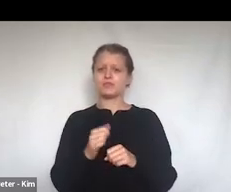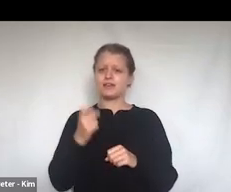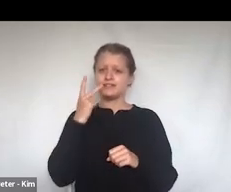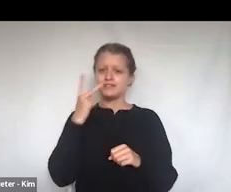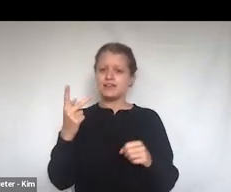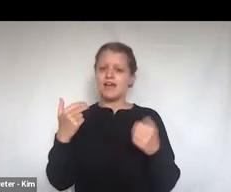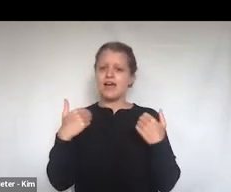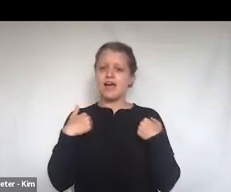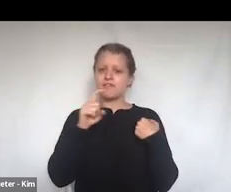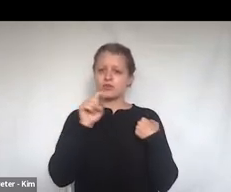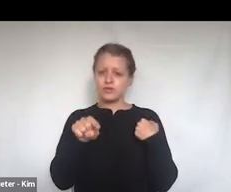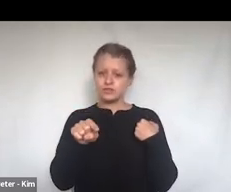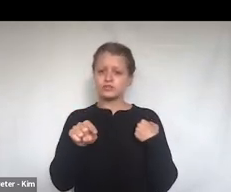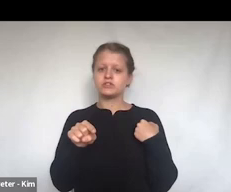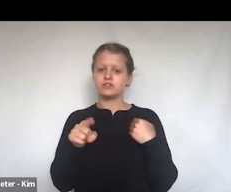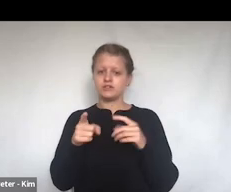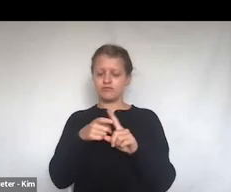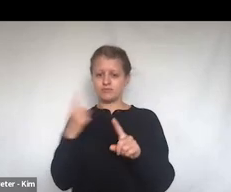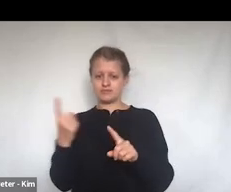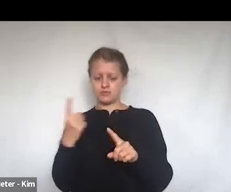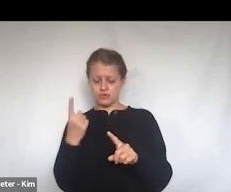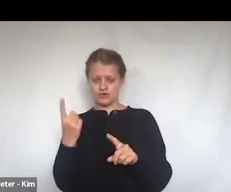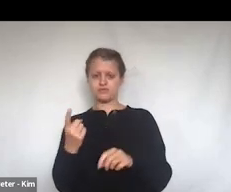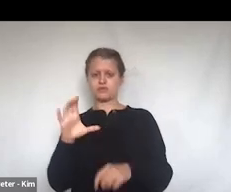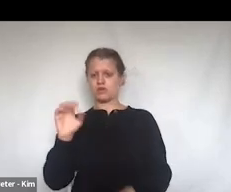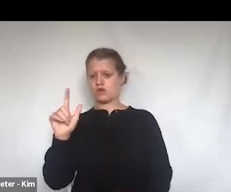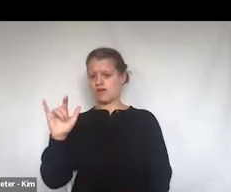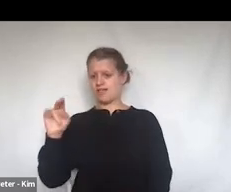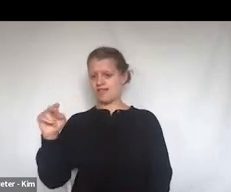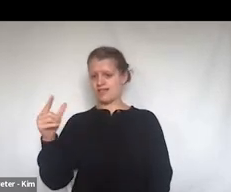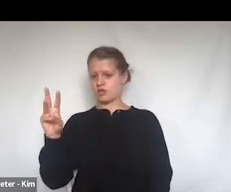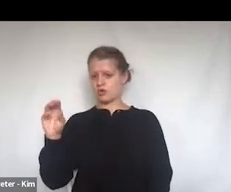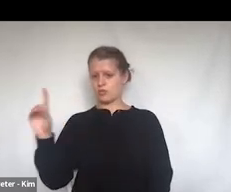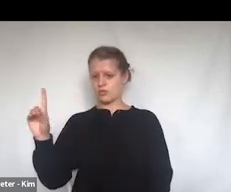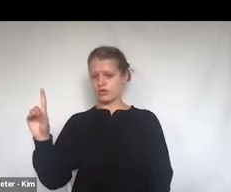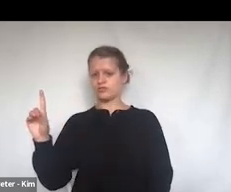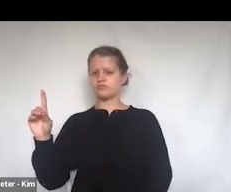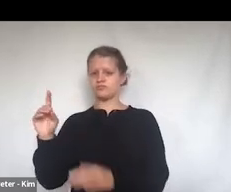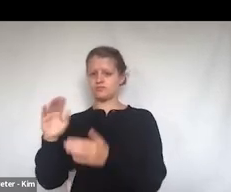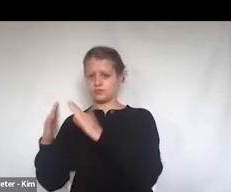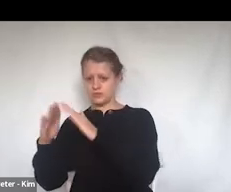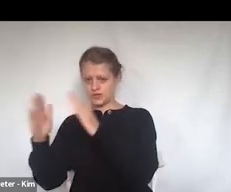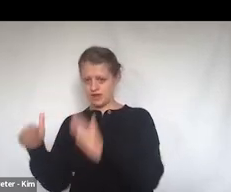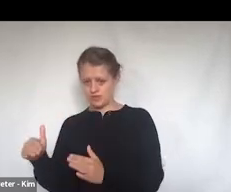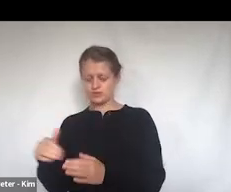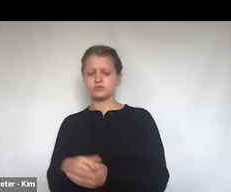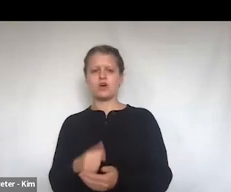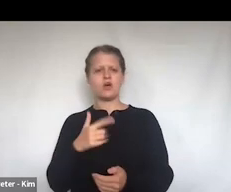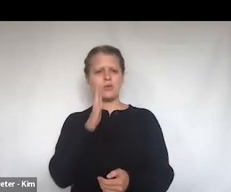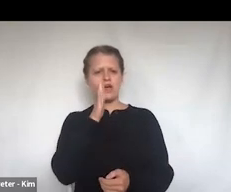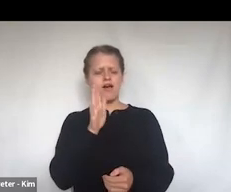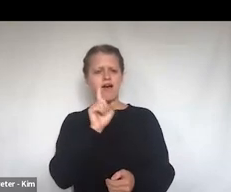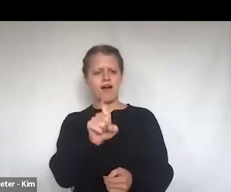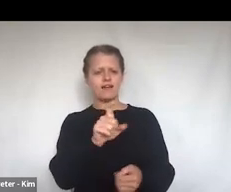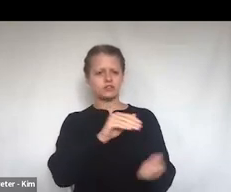the viewing party at Collingwood Neighborhood House. They're interested to know, and maybe Dr. Schwandt, I'll put this question to you. Is it better to